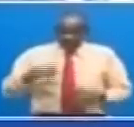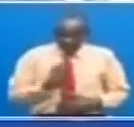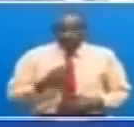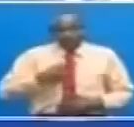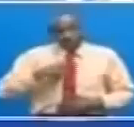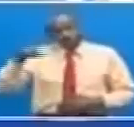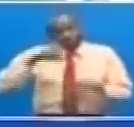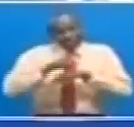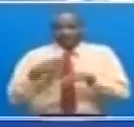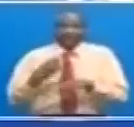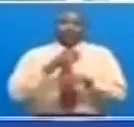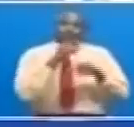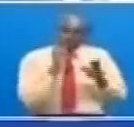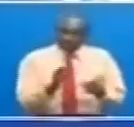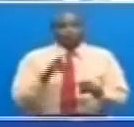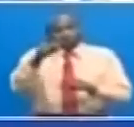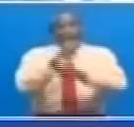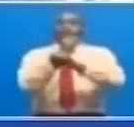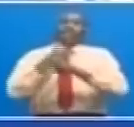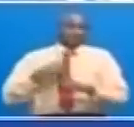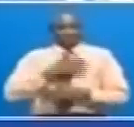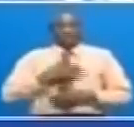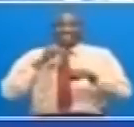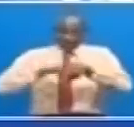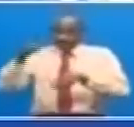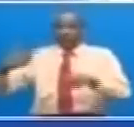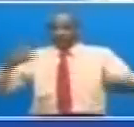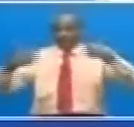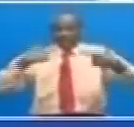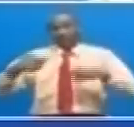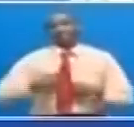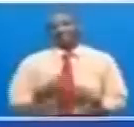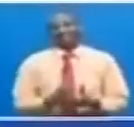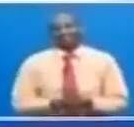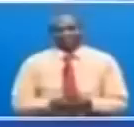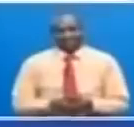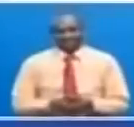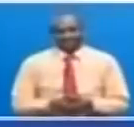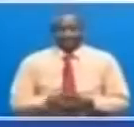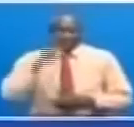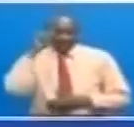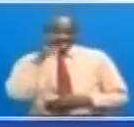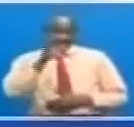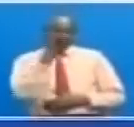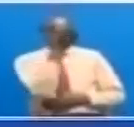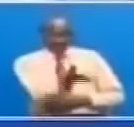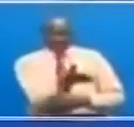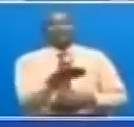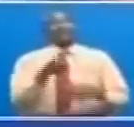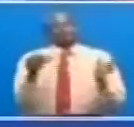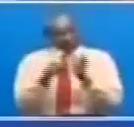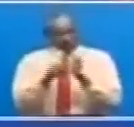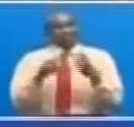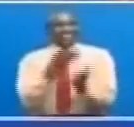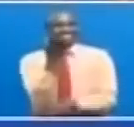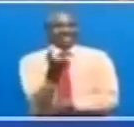I'm your messenger. So I hope you'll protect me if they start shooting at me. In Mombasa County, the fire has started to